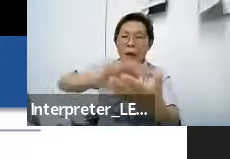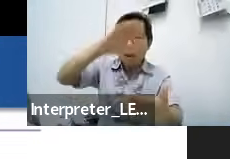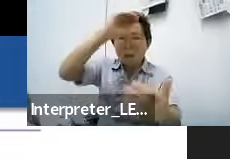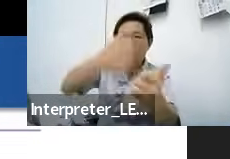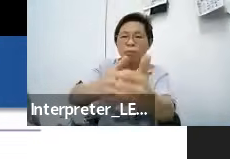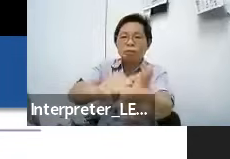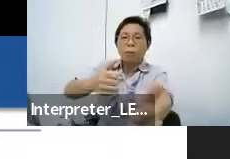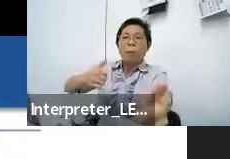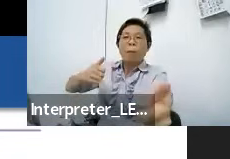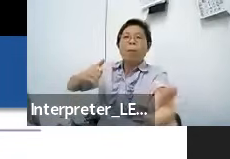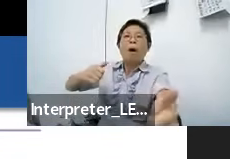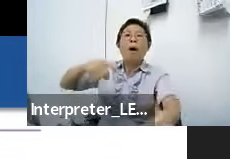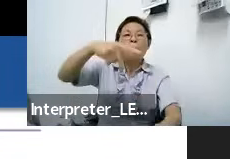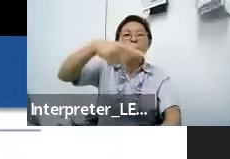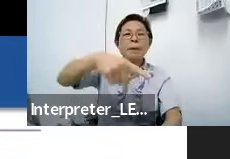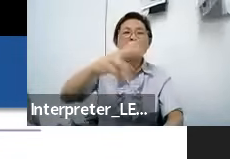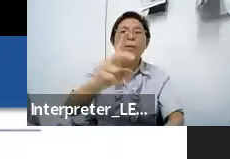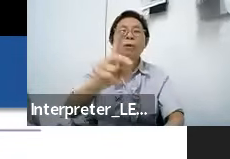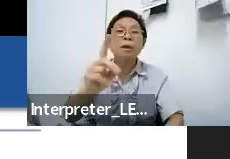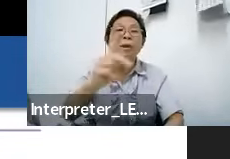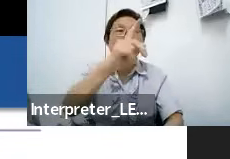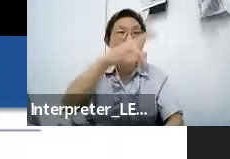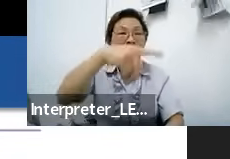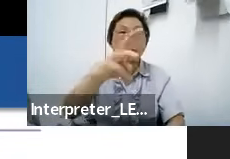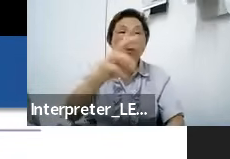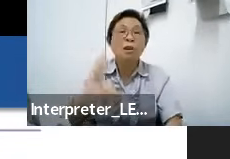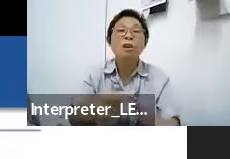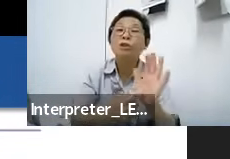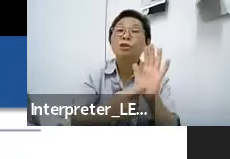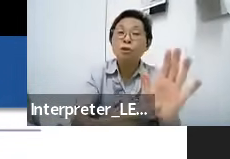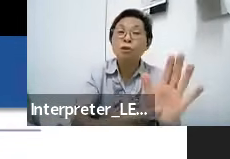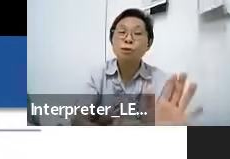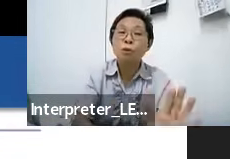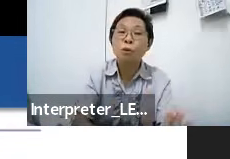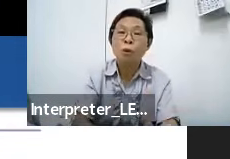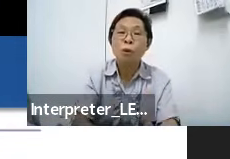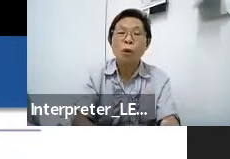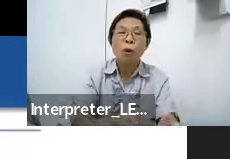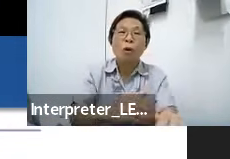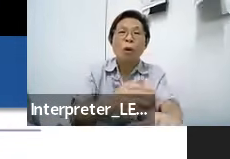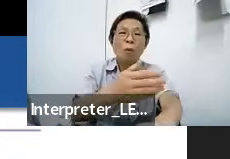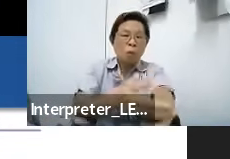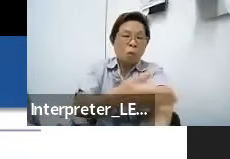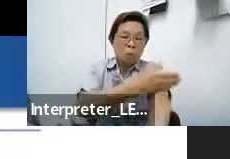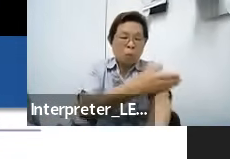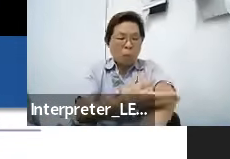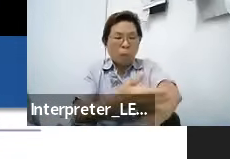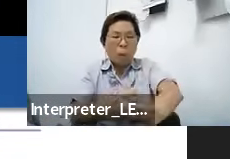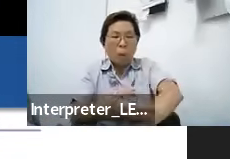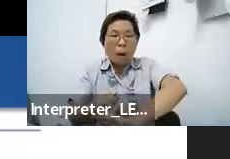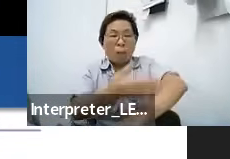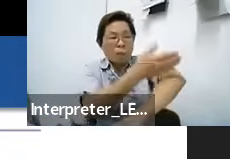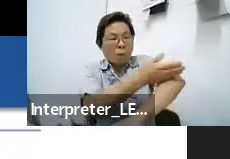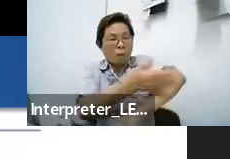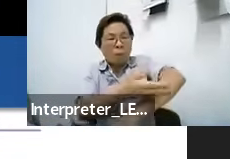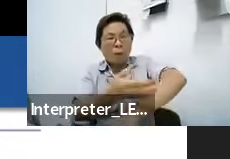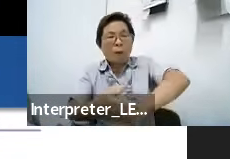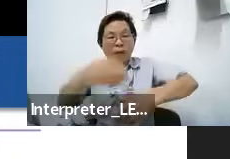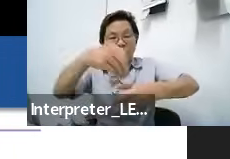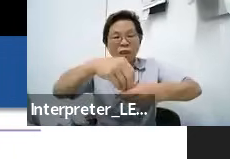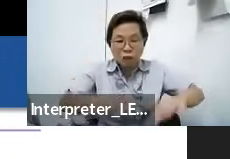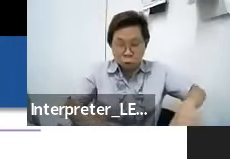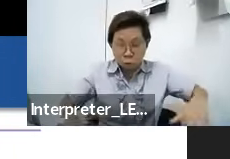graph shows the reduction for most countries in the number of children in